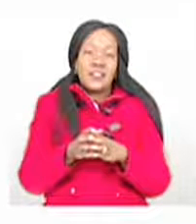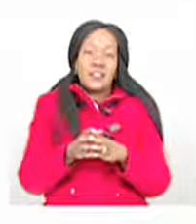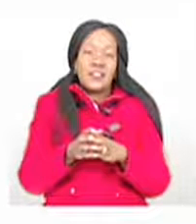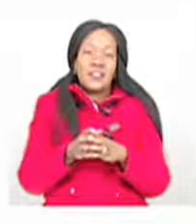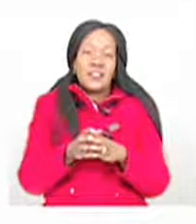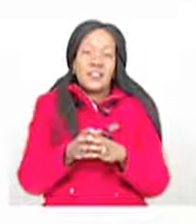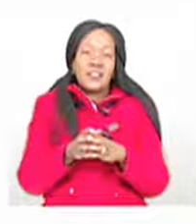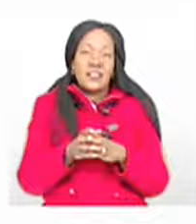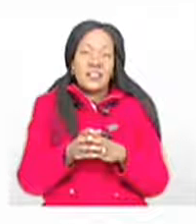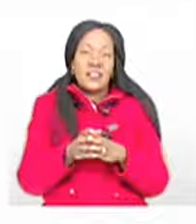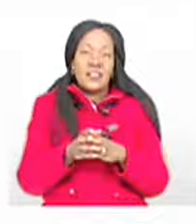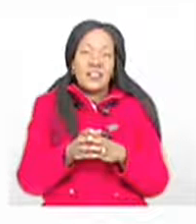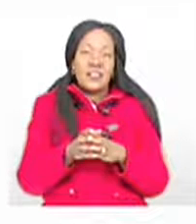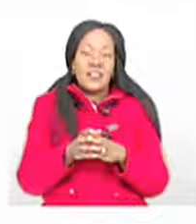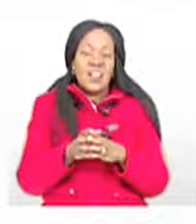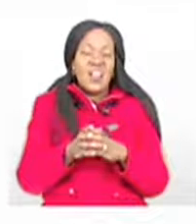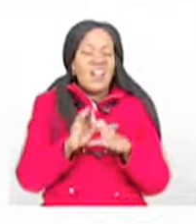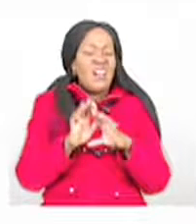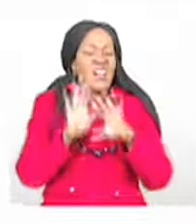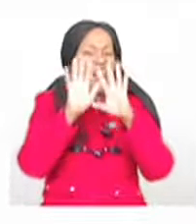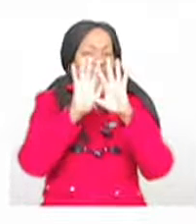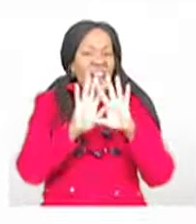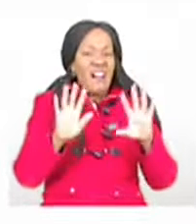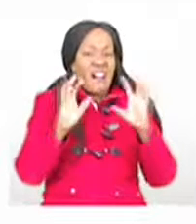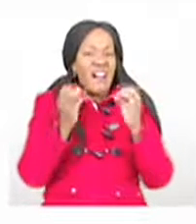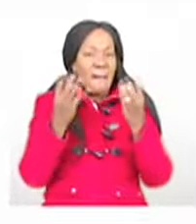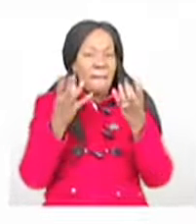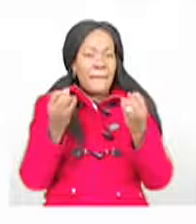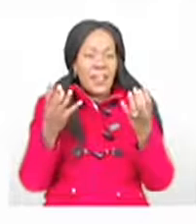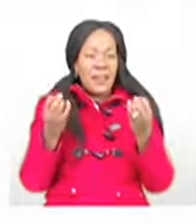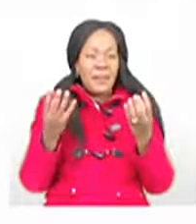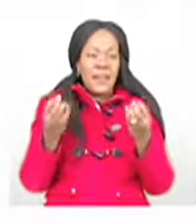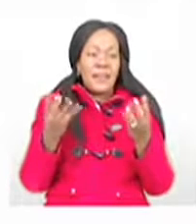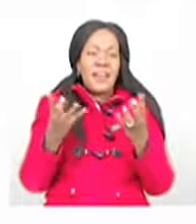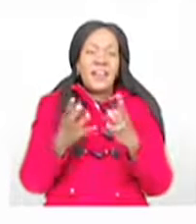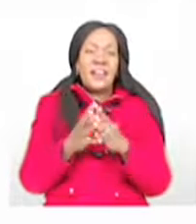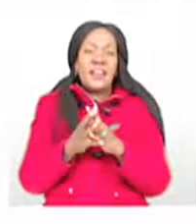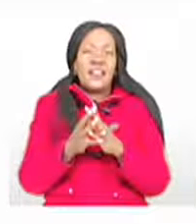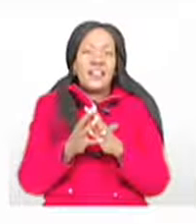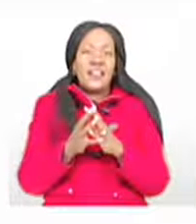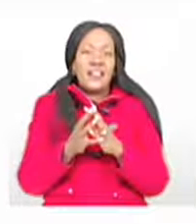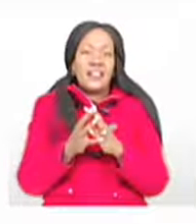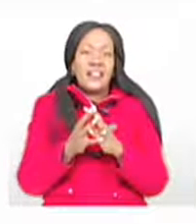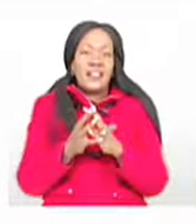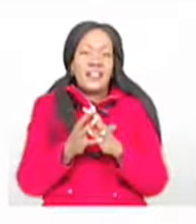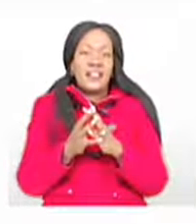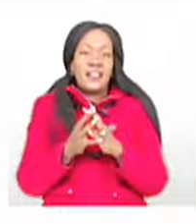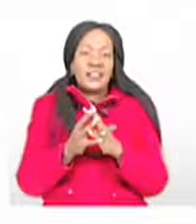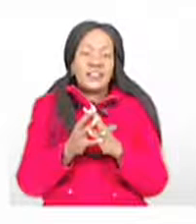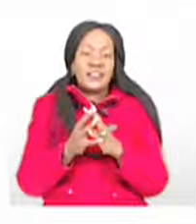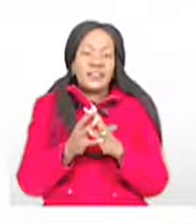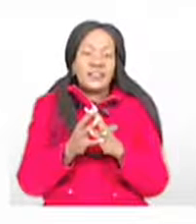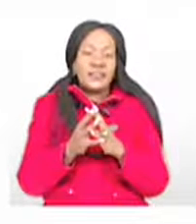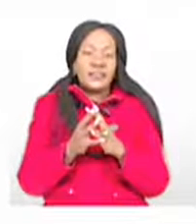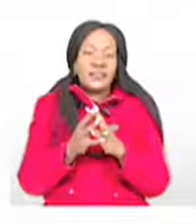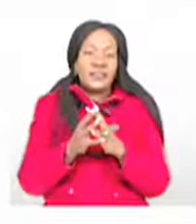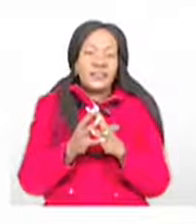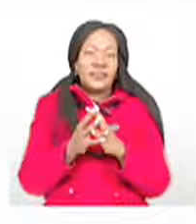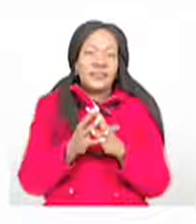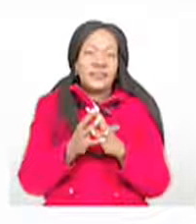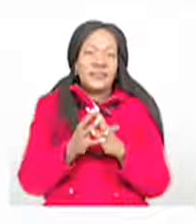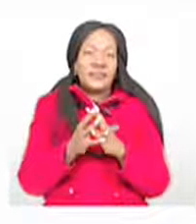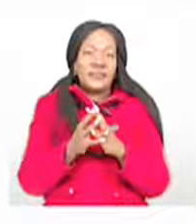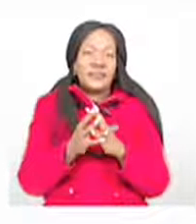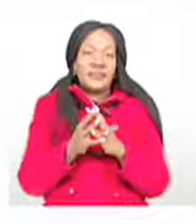This is a very colorful snake. Now let's look in the blocks right on top